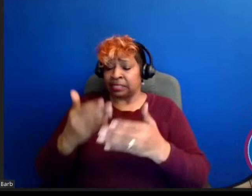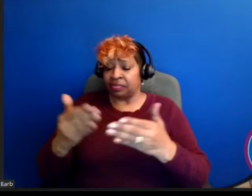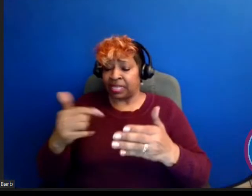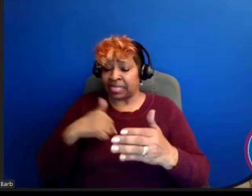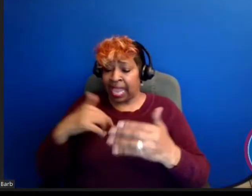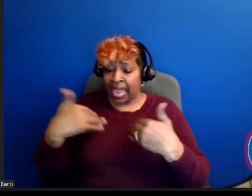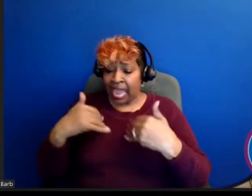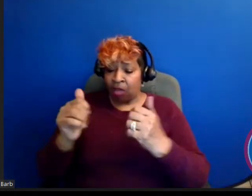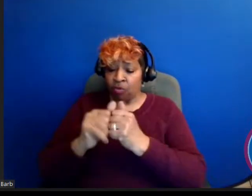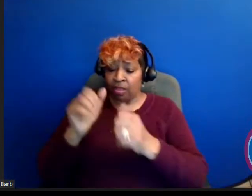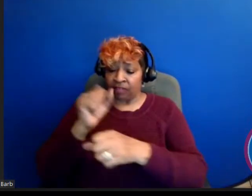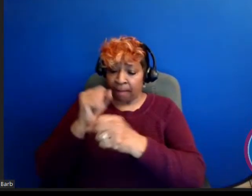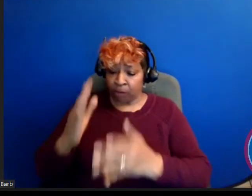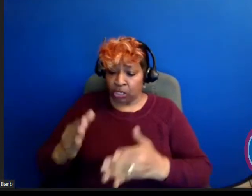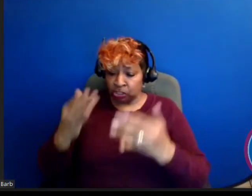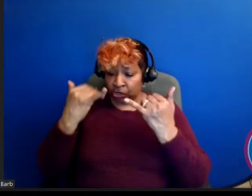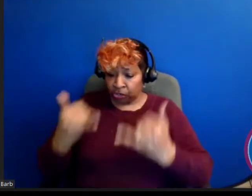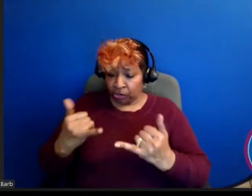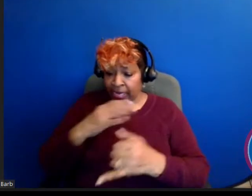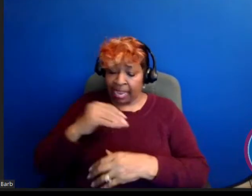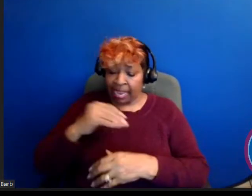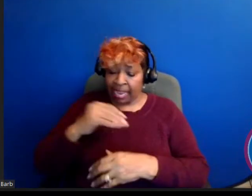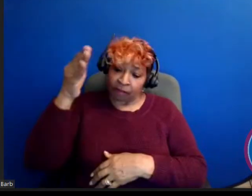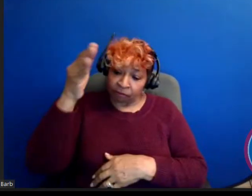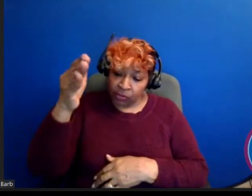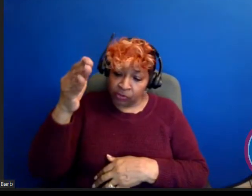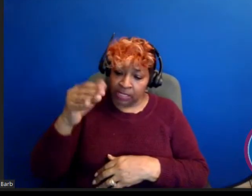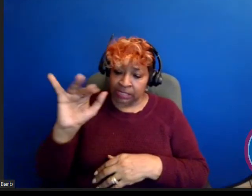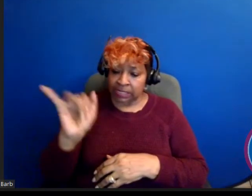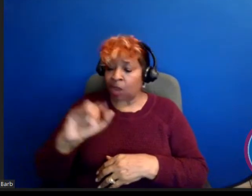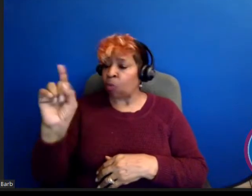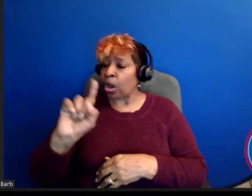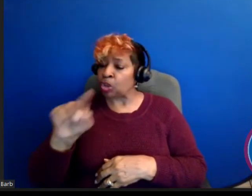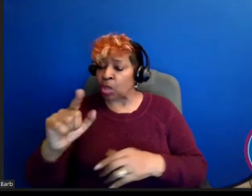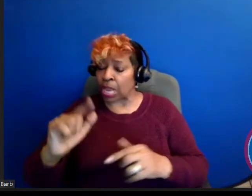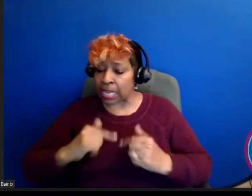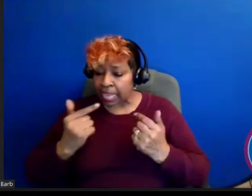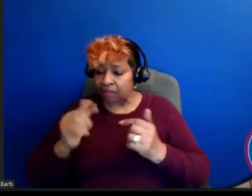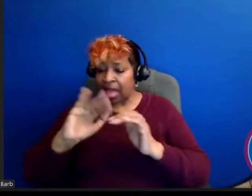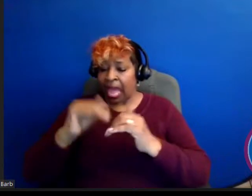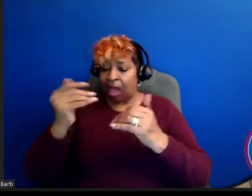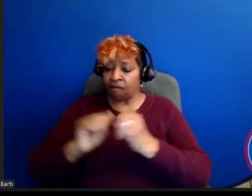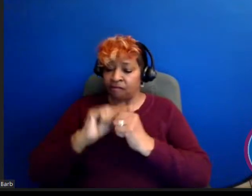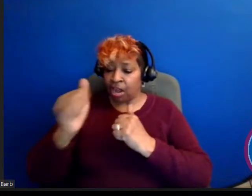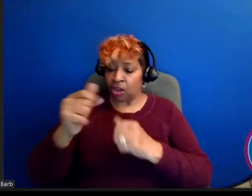employees, current and future, is like, where do you live? How far are you from